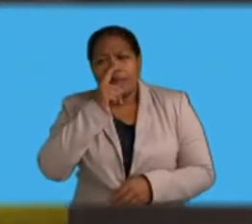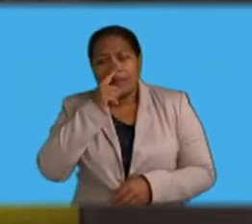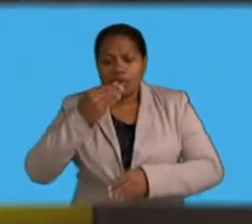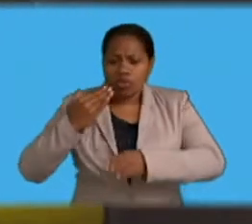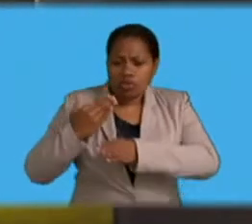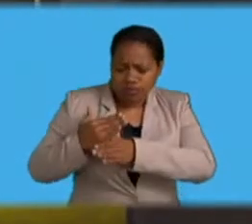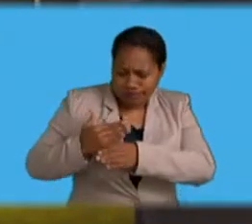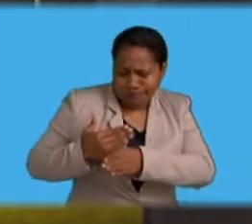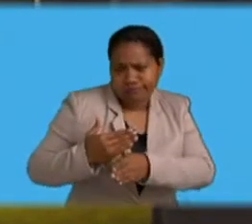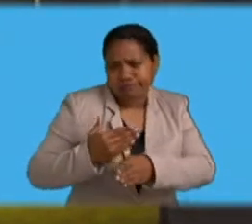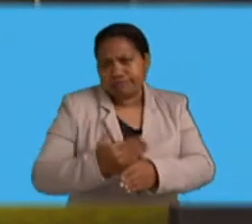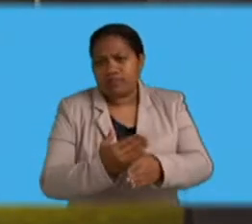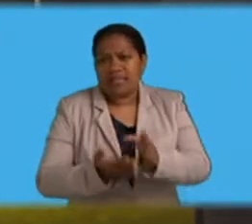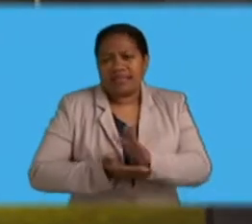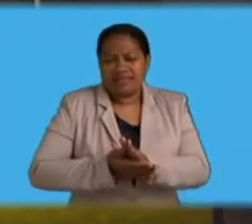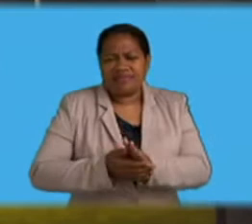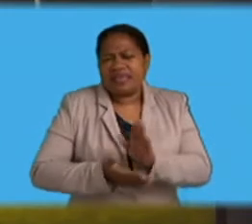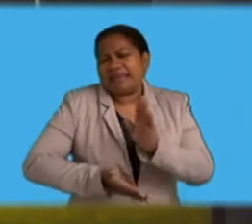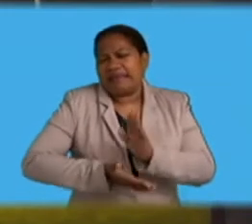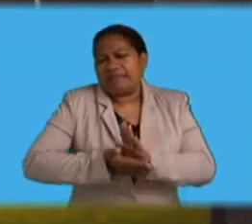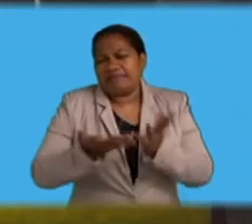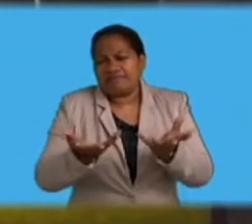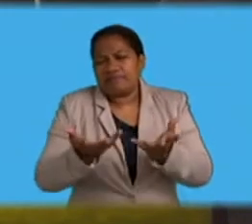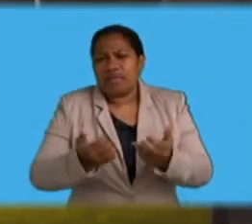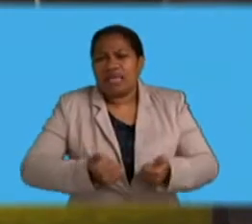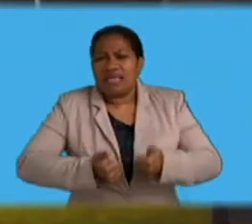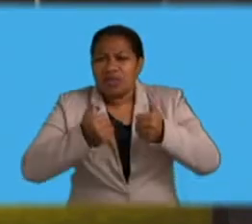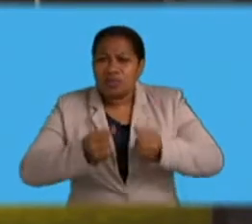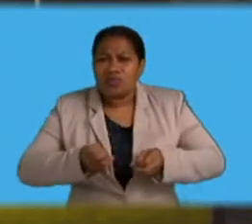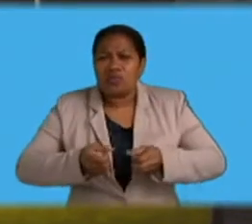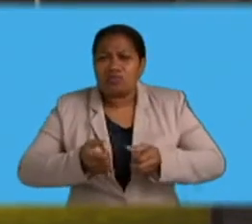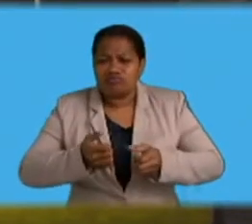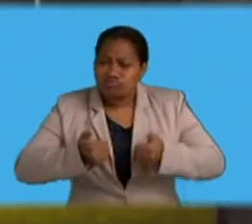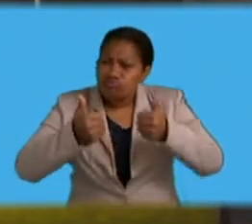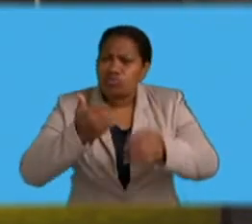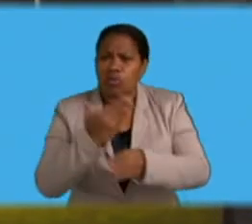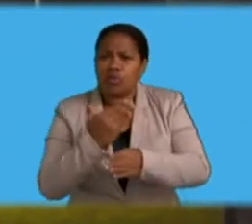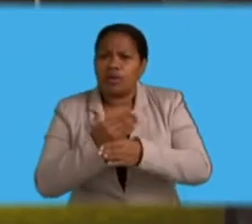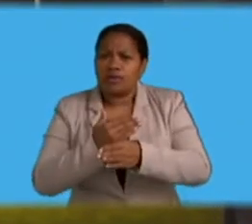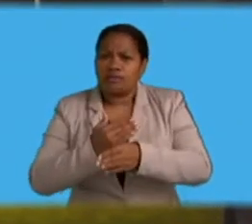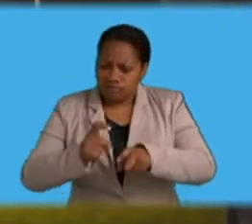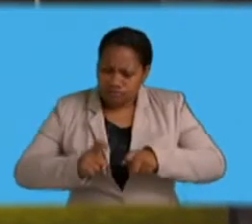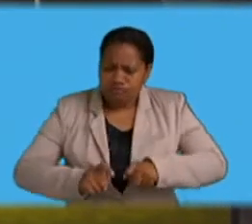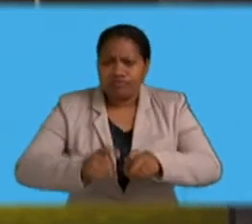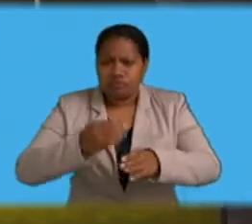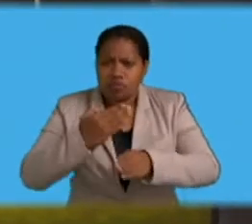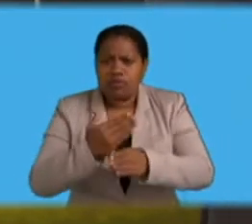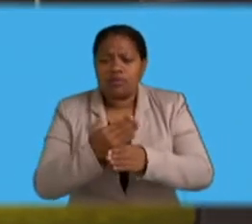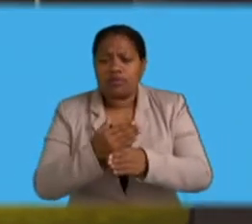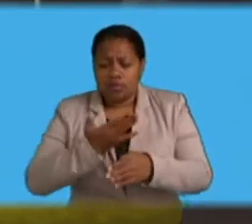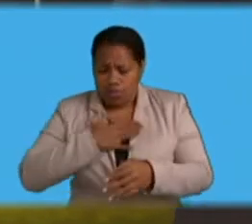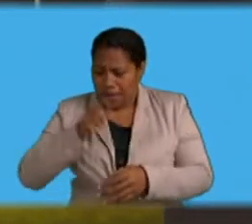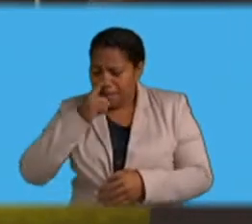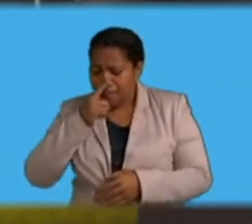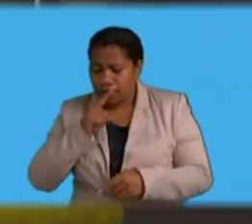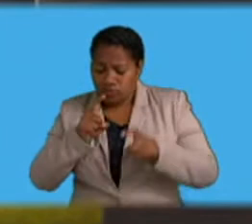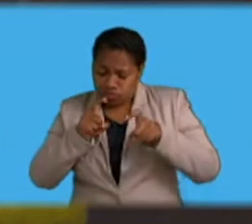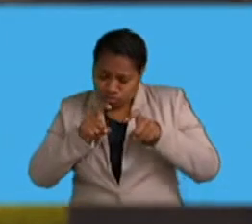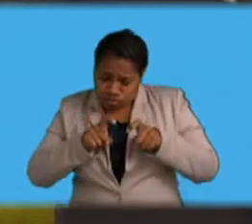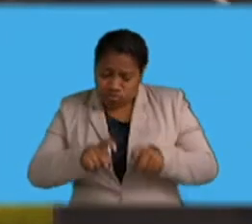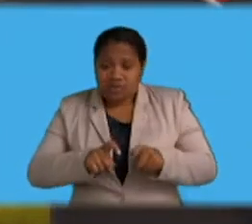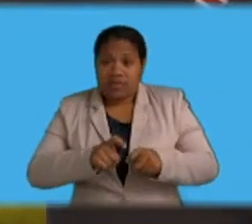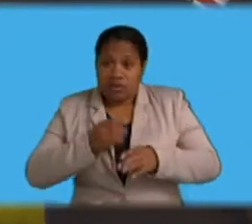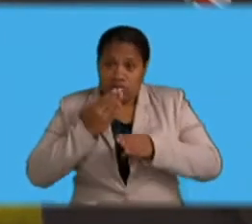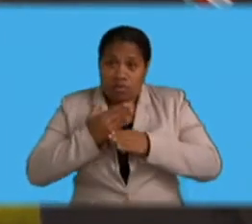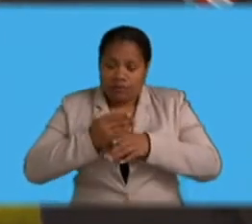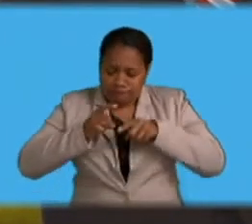employees. This is all part and parcel of what we need to be able to recognize in terms of a modern employment environment. So, Madam Speaker,